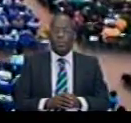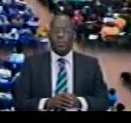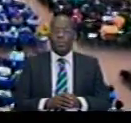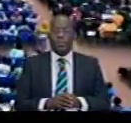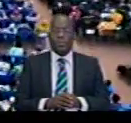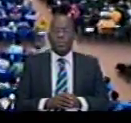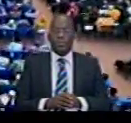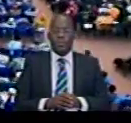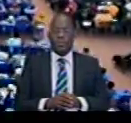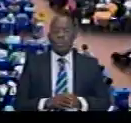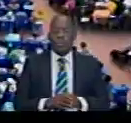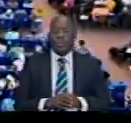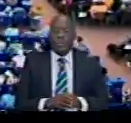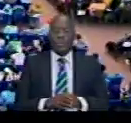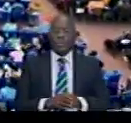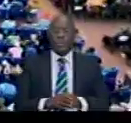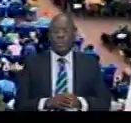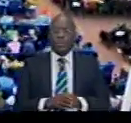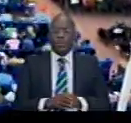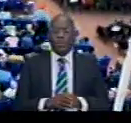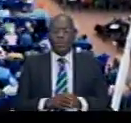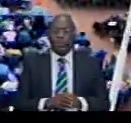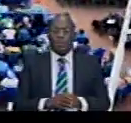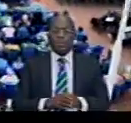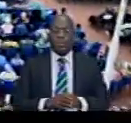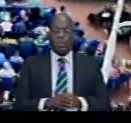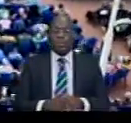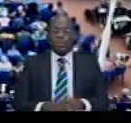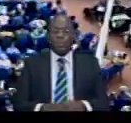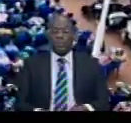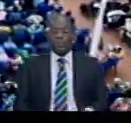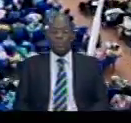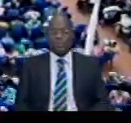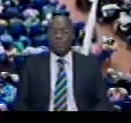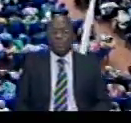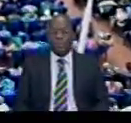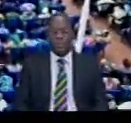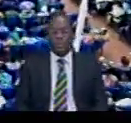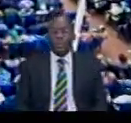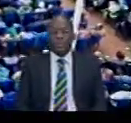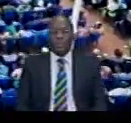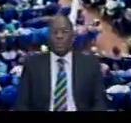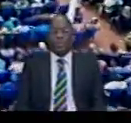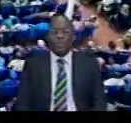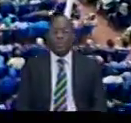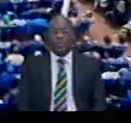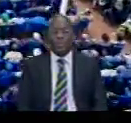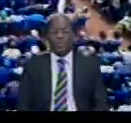Thank you.